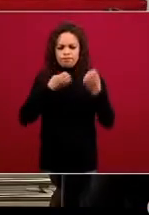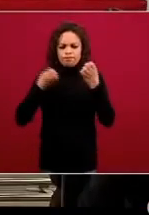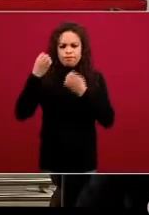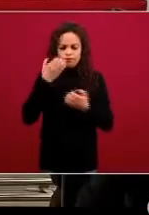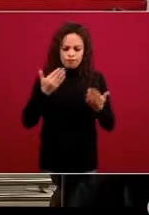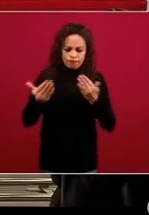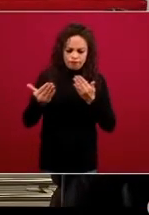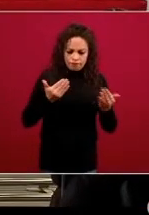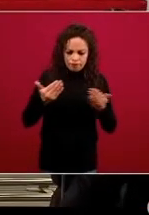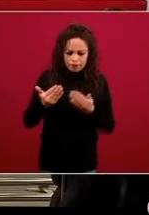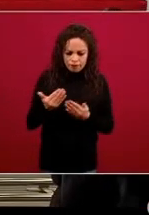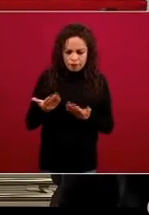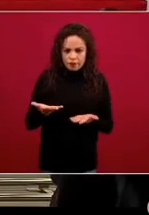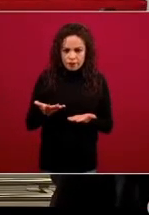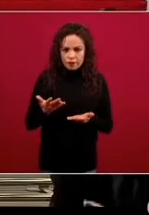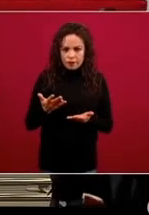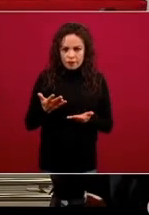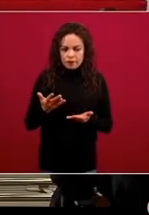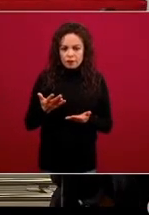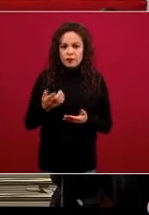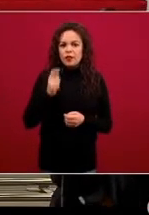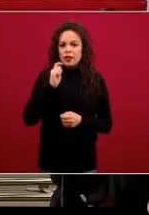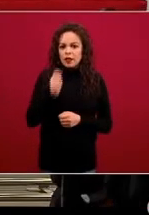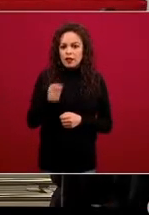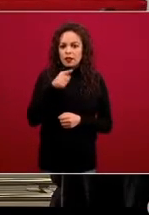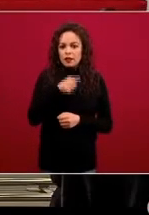were competent.